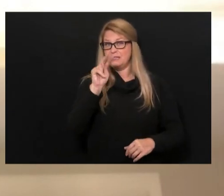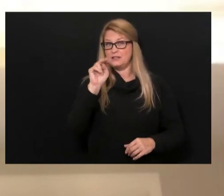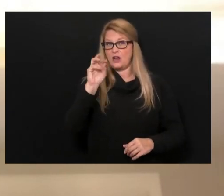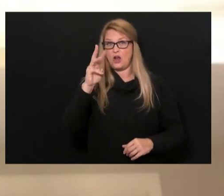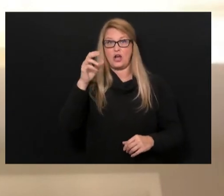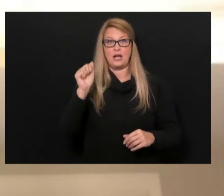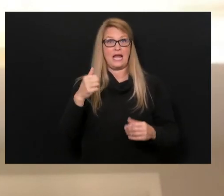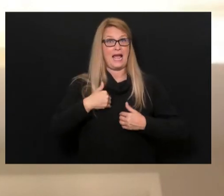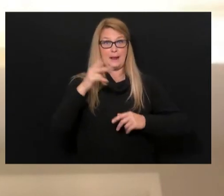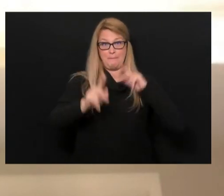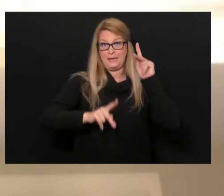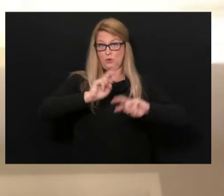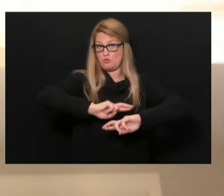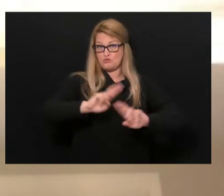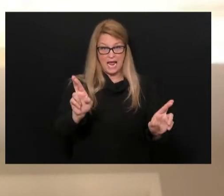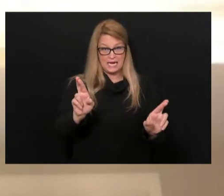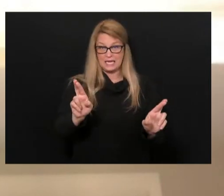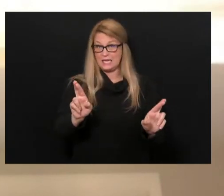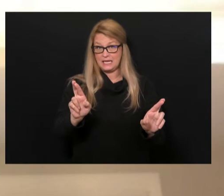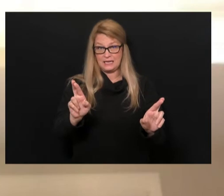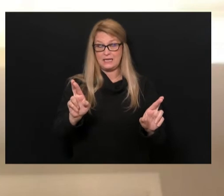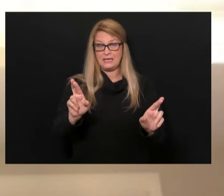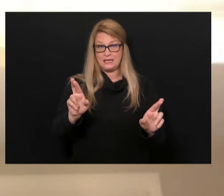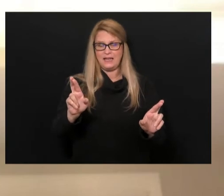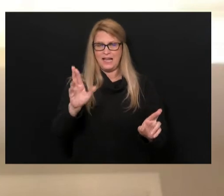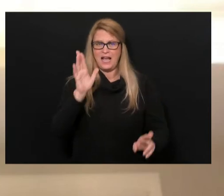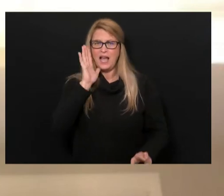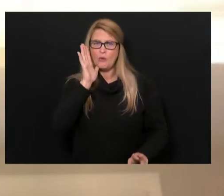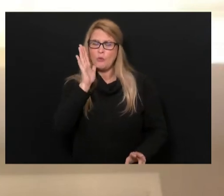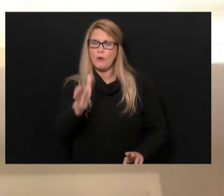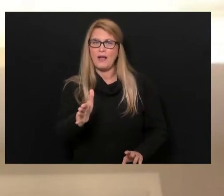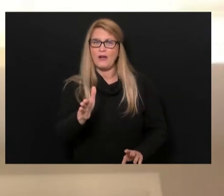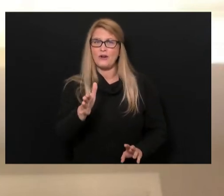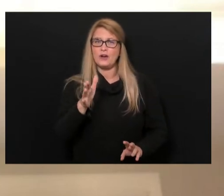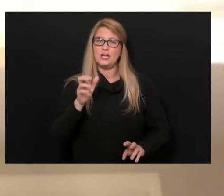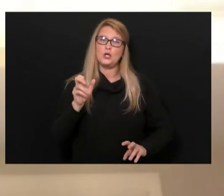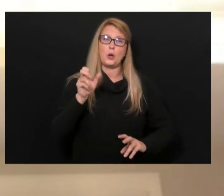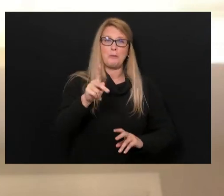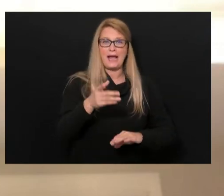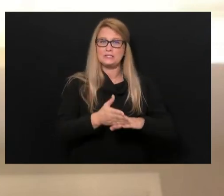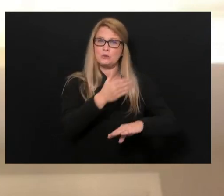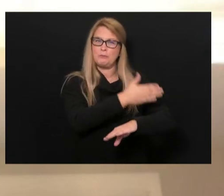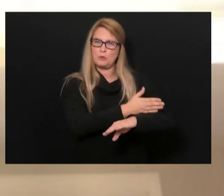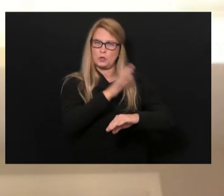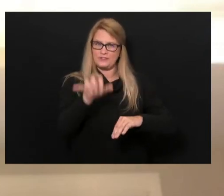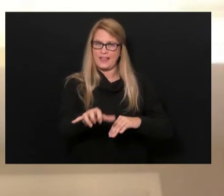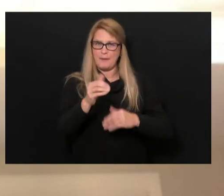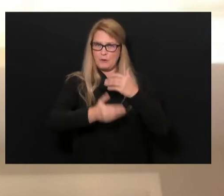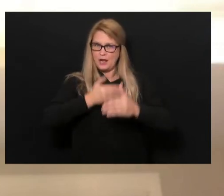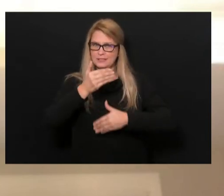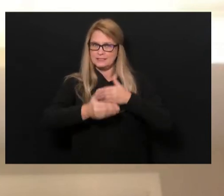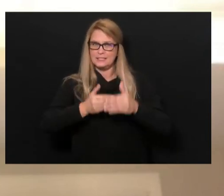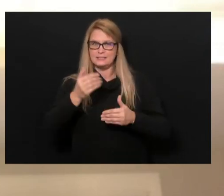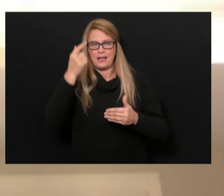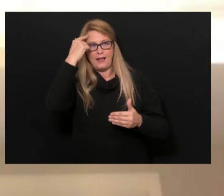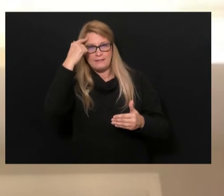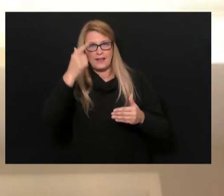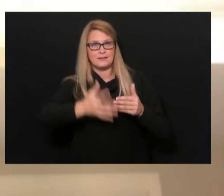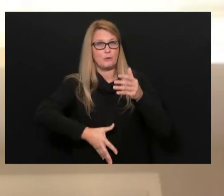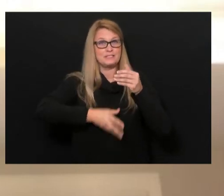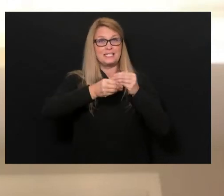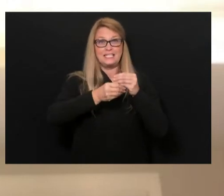place ready, and we'll go back and continue to improve and refine that. I think there were additional doses going